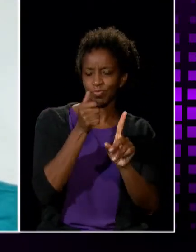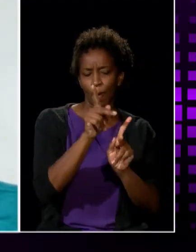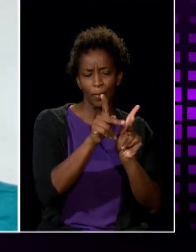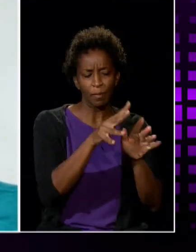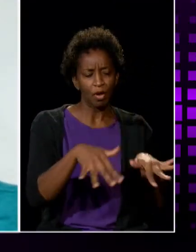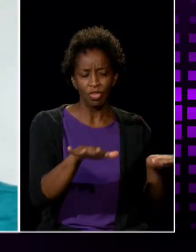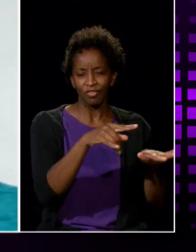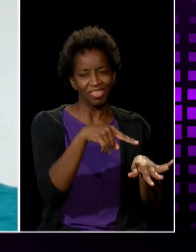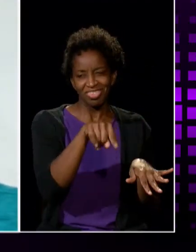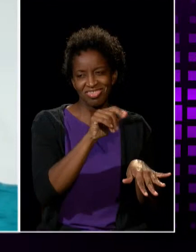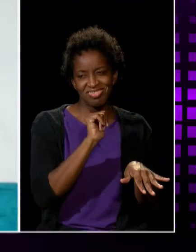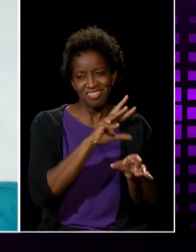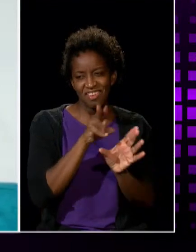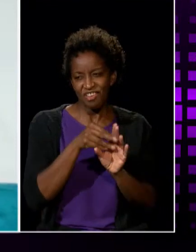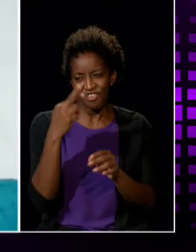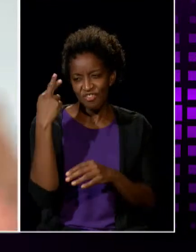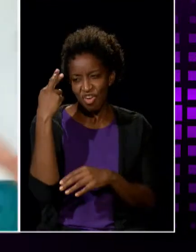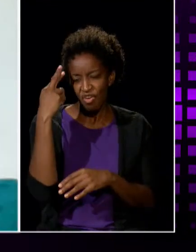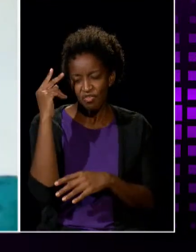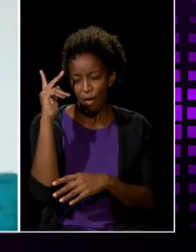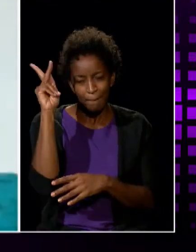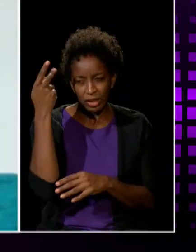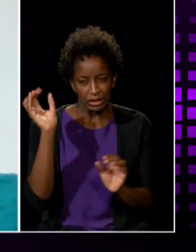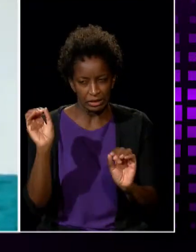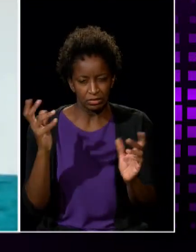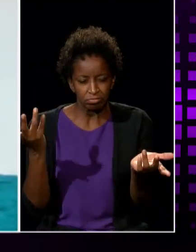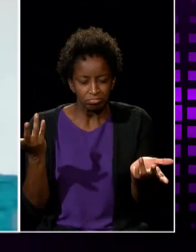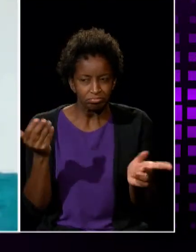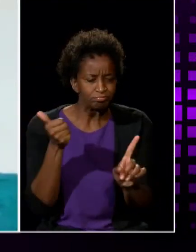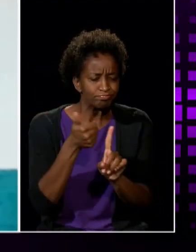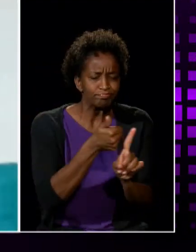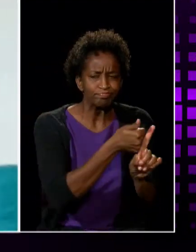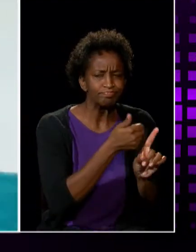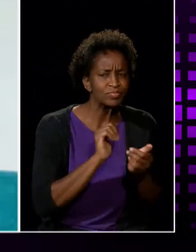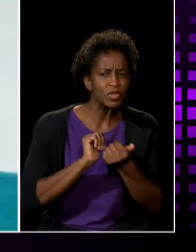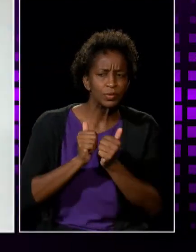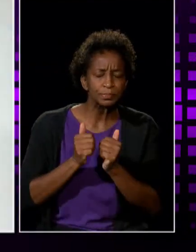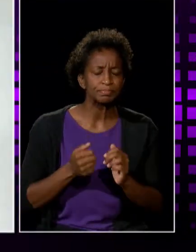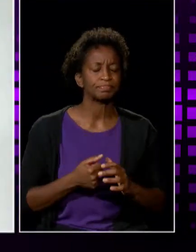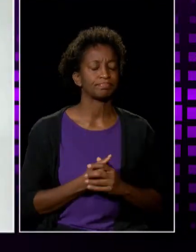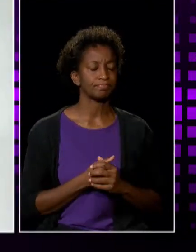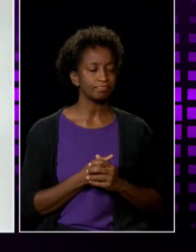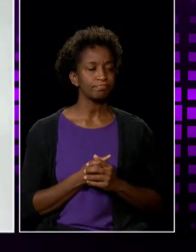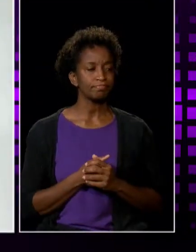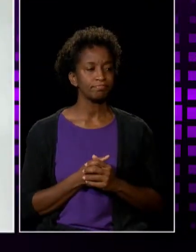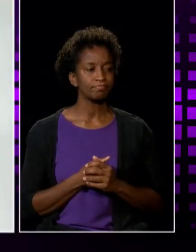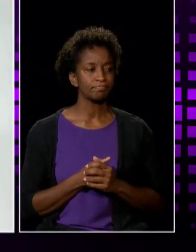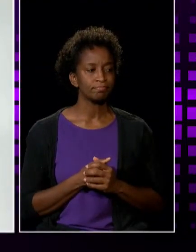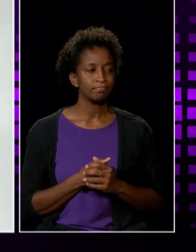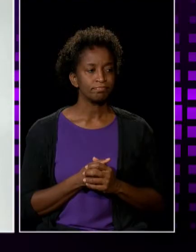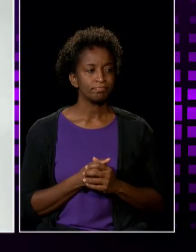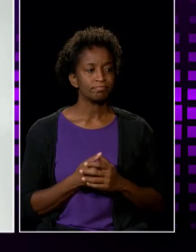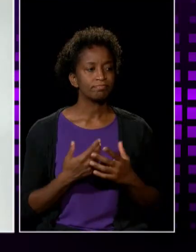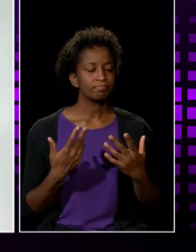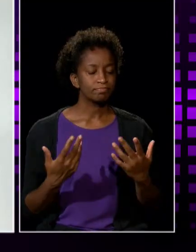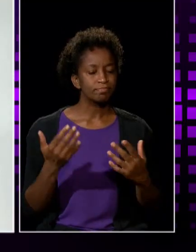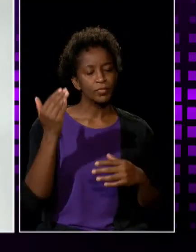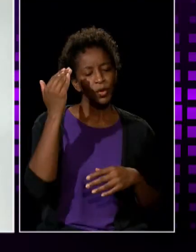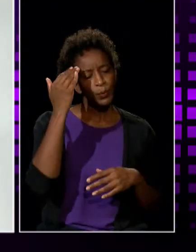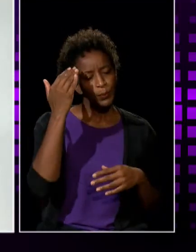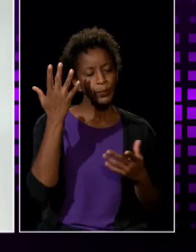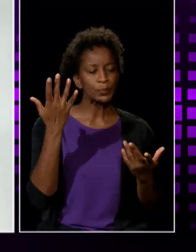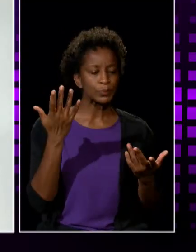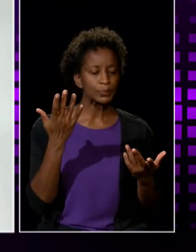So when we consider the broader spectrum of a transition away from a constitutional monarchy